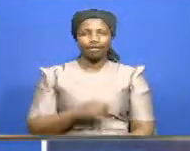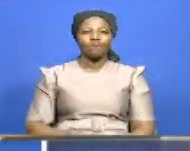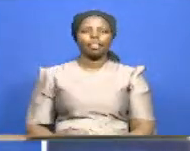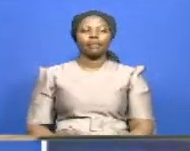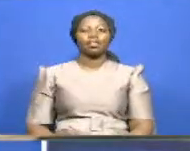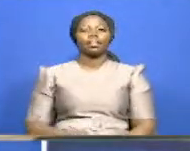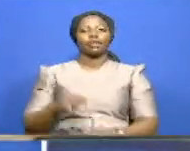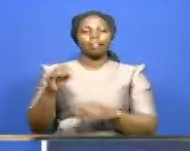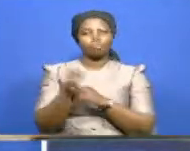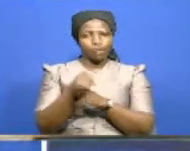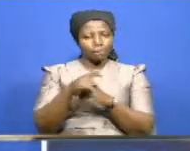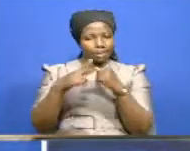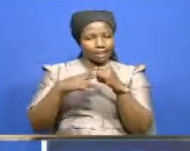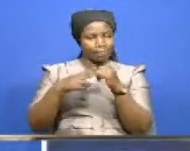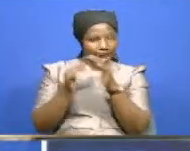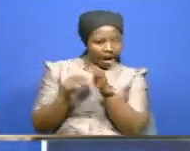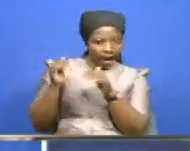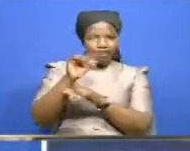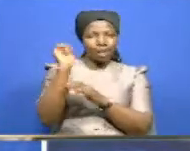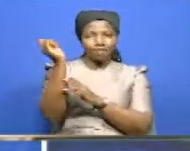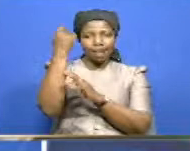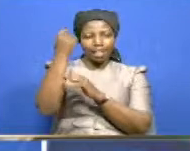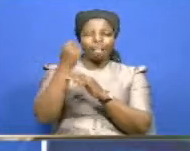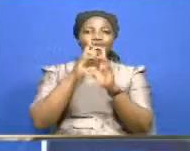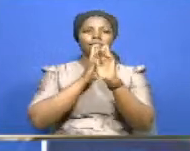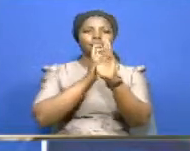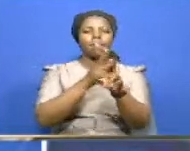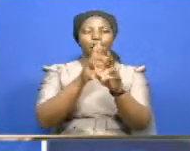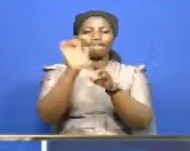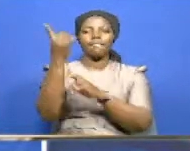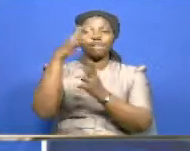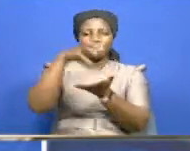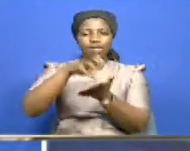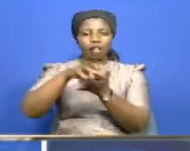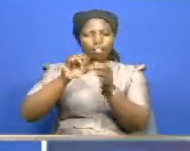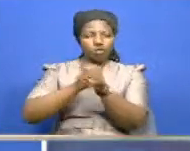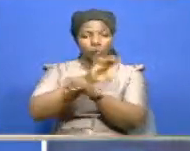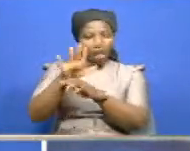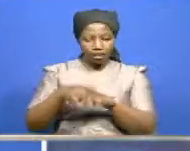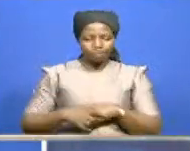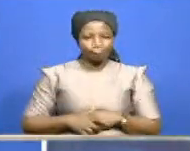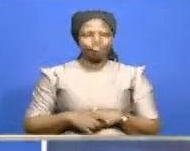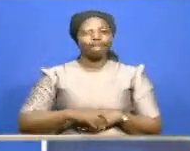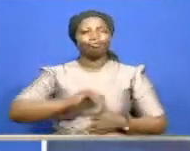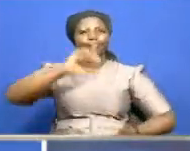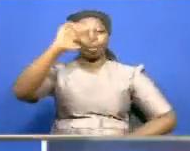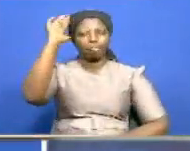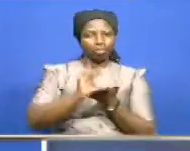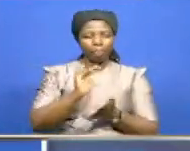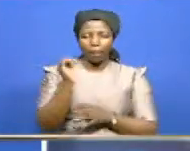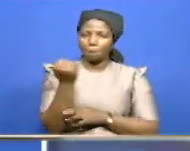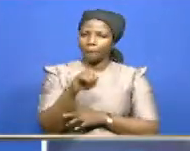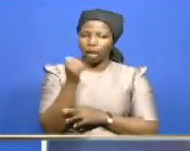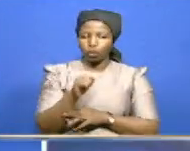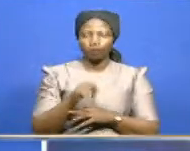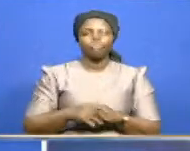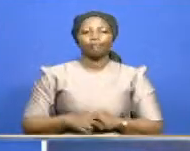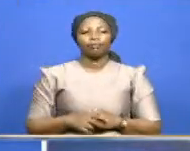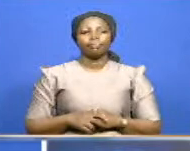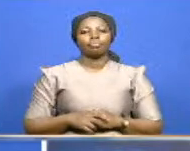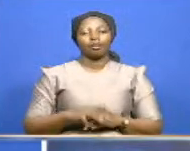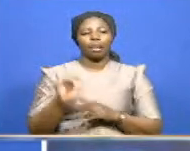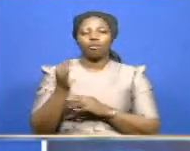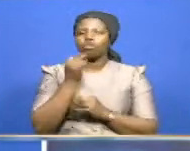7 months after Kenya reported the first case of COVID-19, the infection curve is yet to flatten. On Tuesday, the Ministry of Health